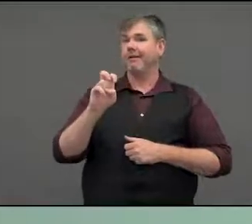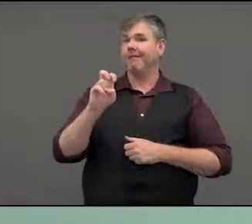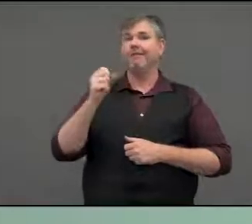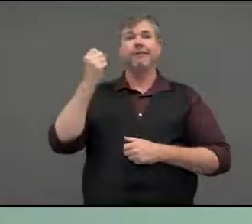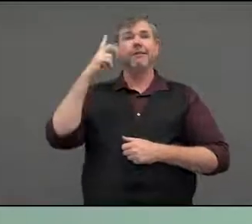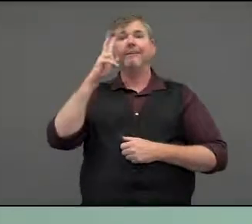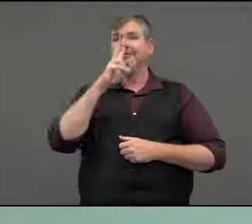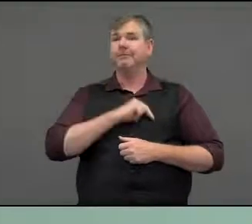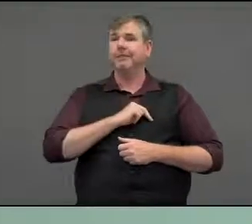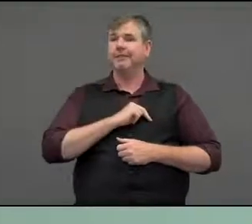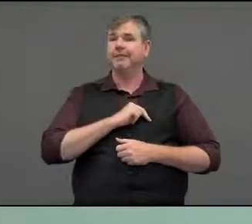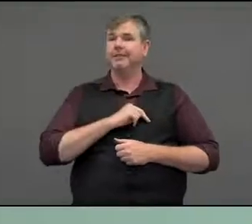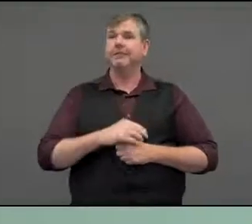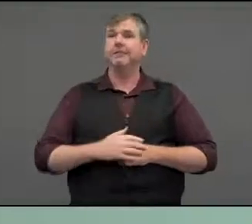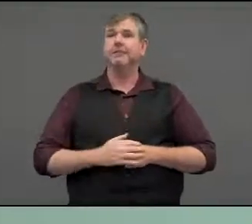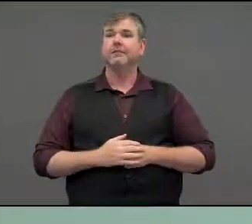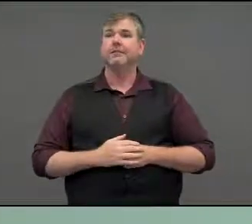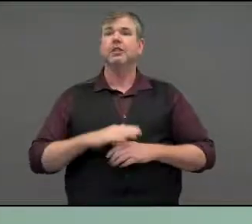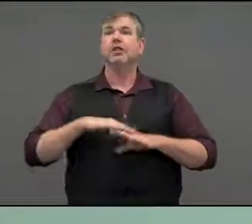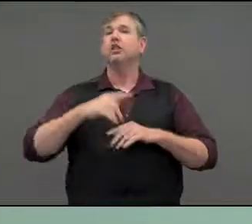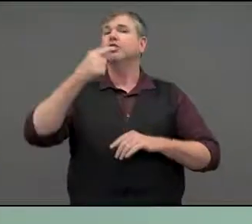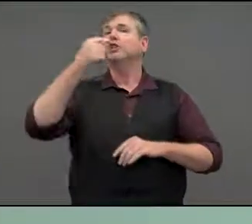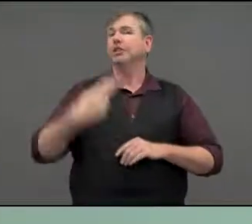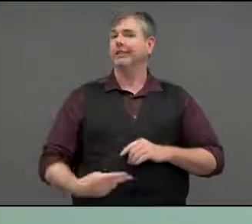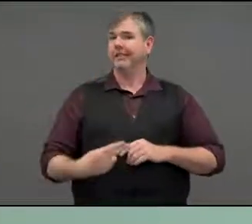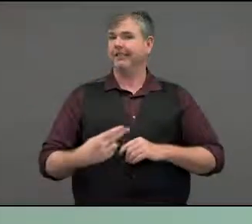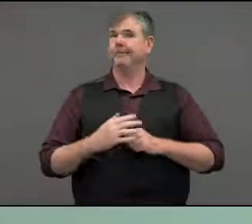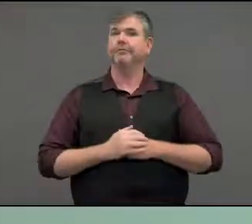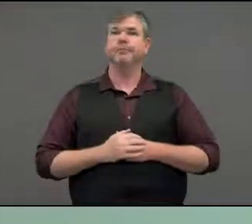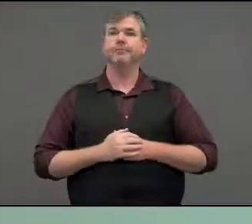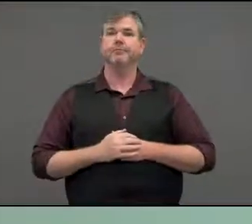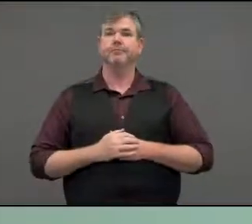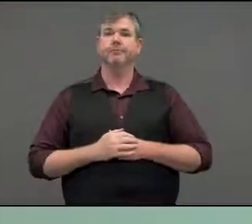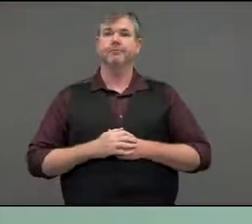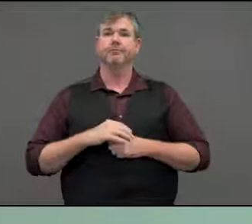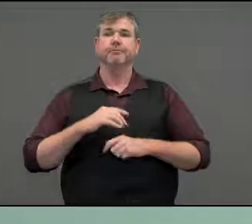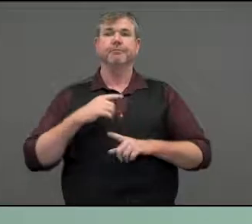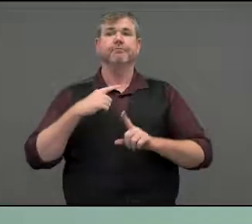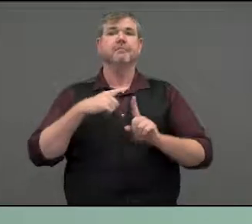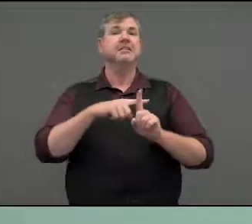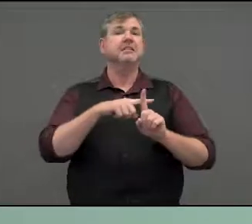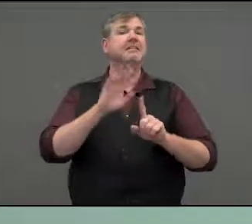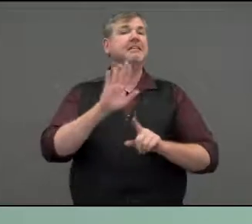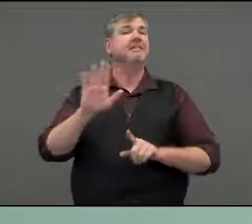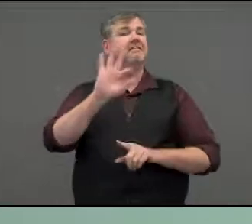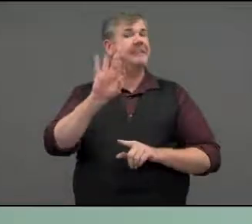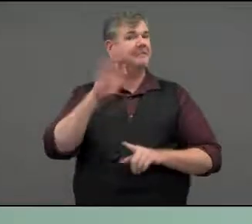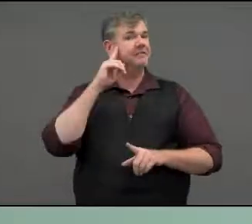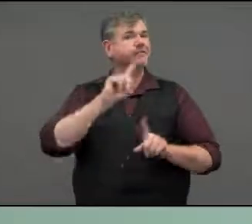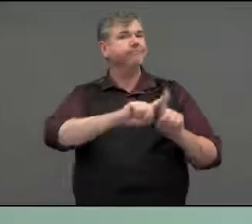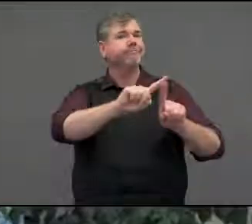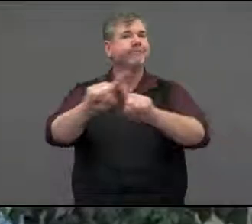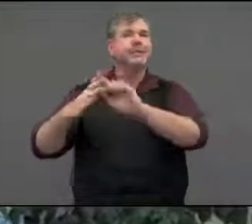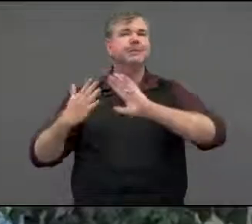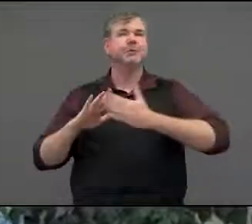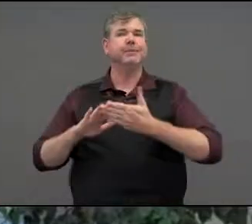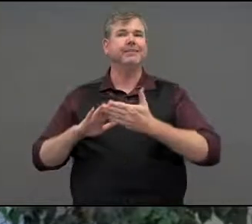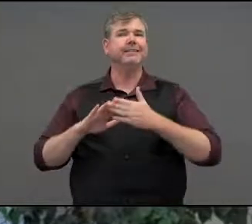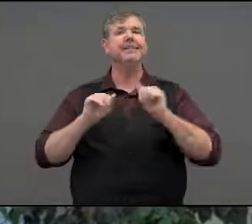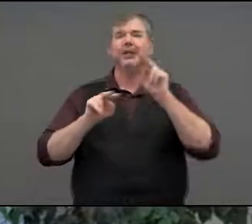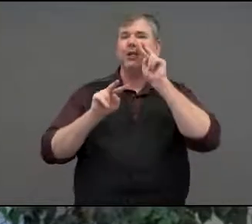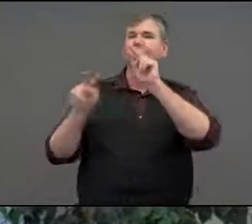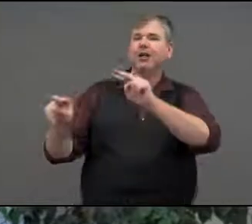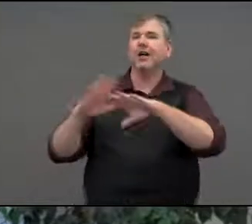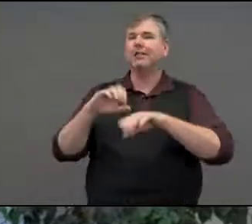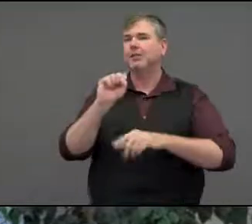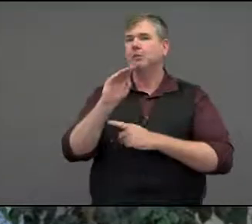Facebook pages corresponding to those communities, so please find those when you're on social media. And I think that's all we have today,